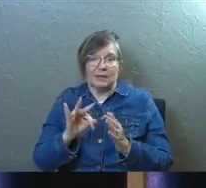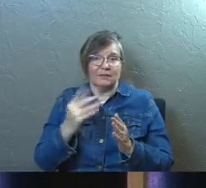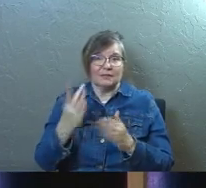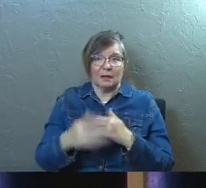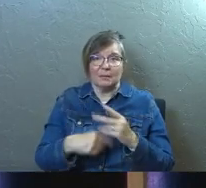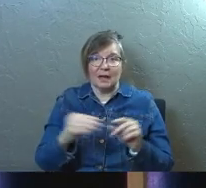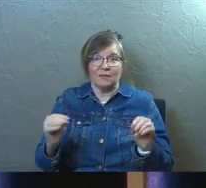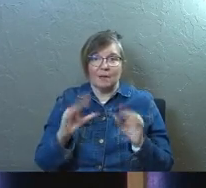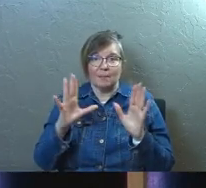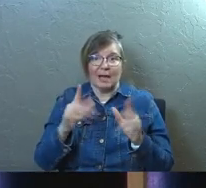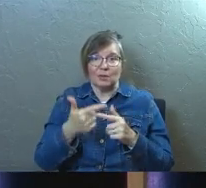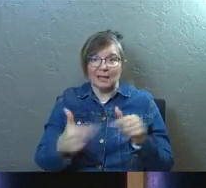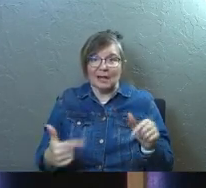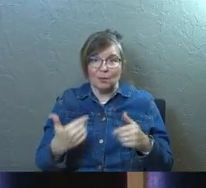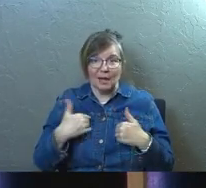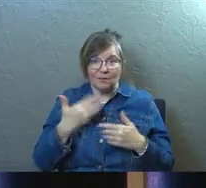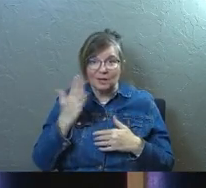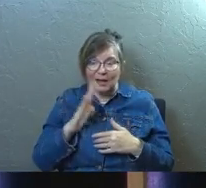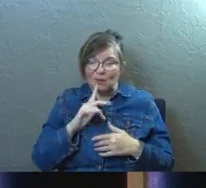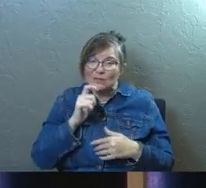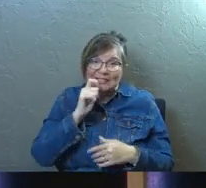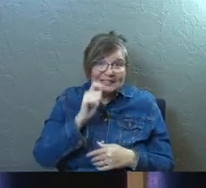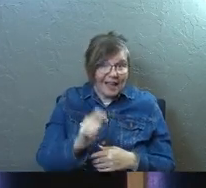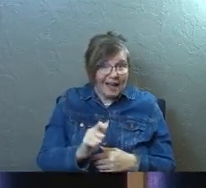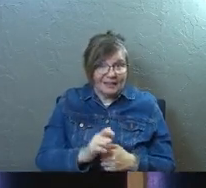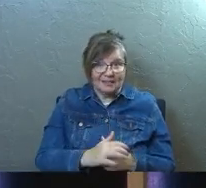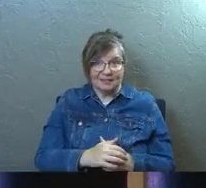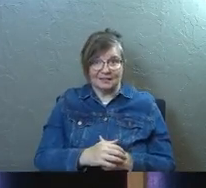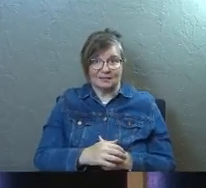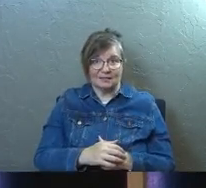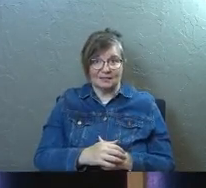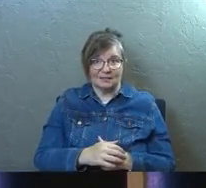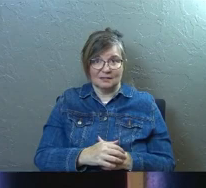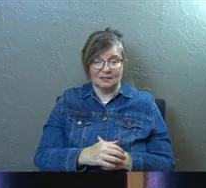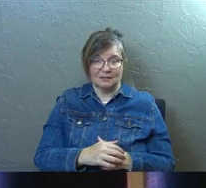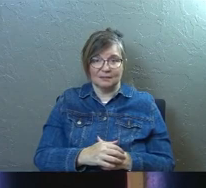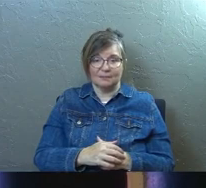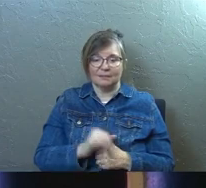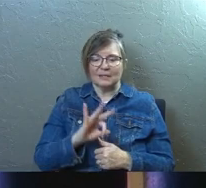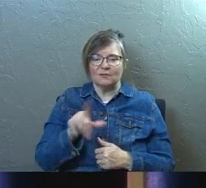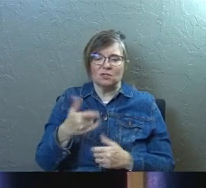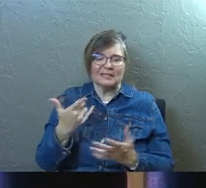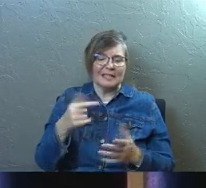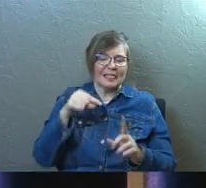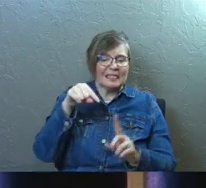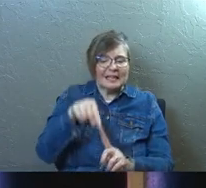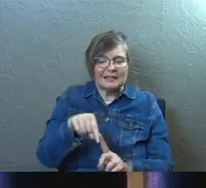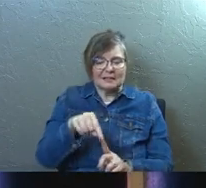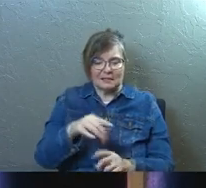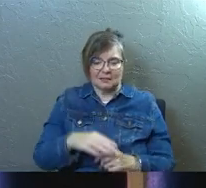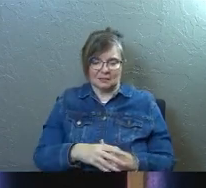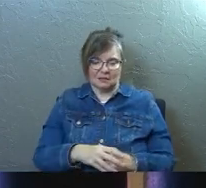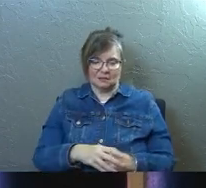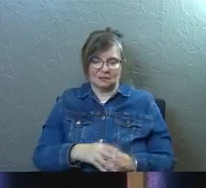if it's some kind of a magic language we have with God, which it's not. If you just did this, then your